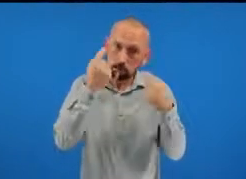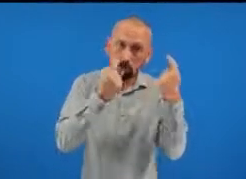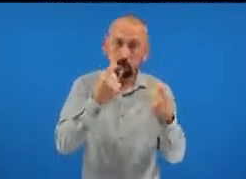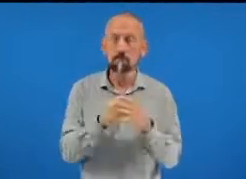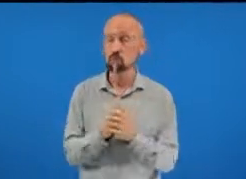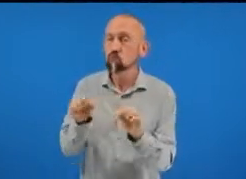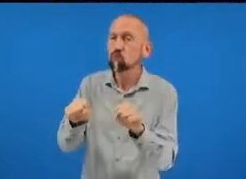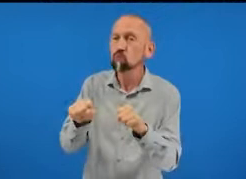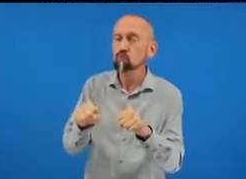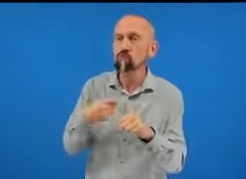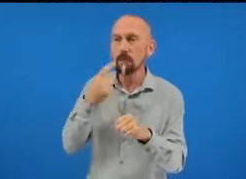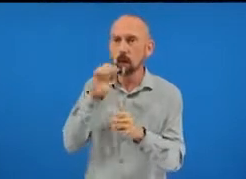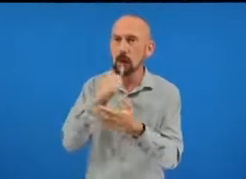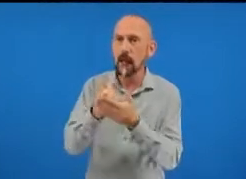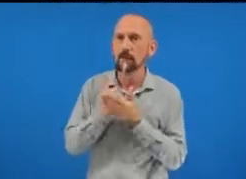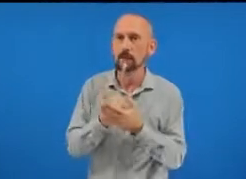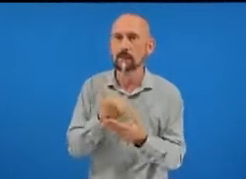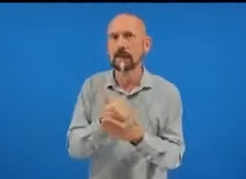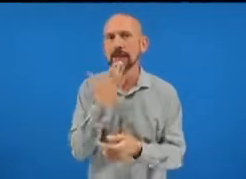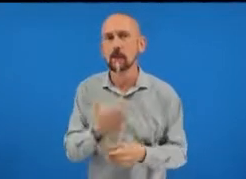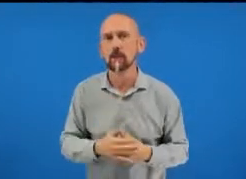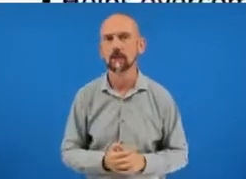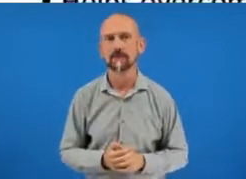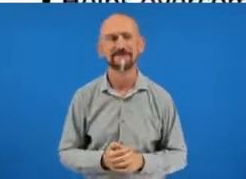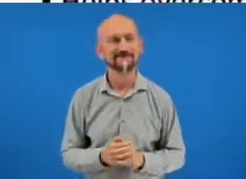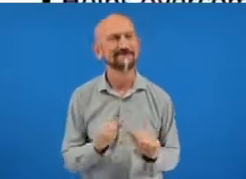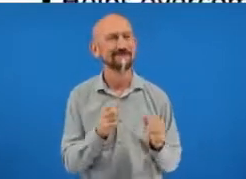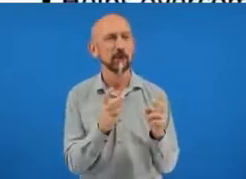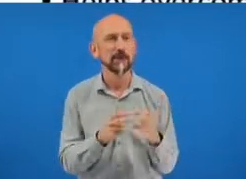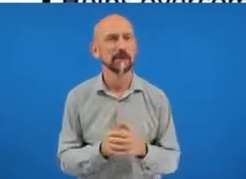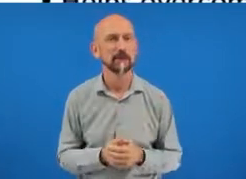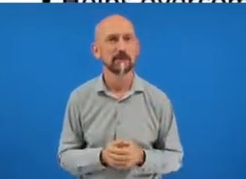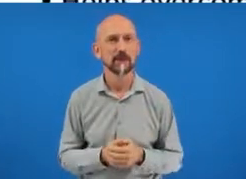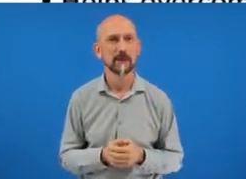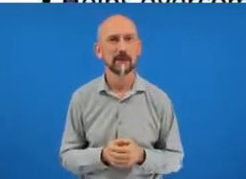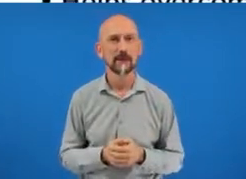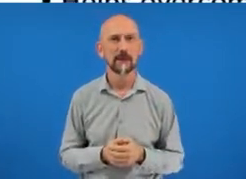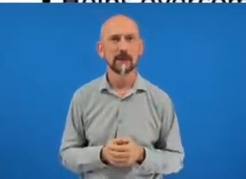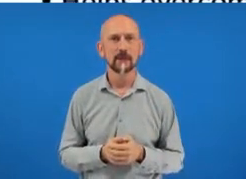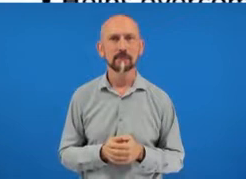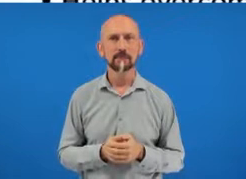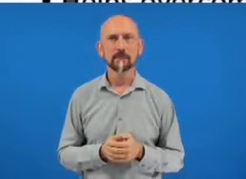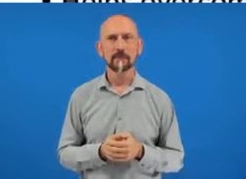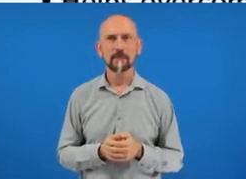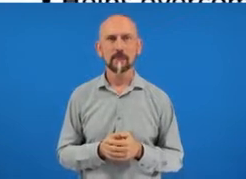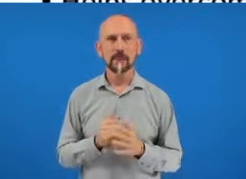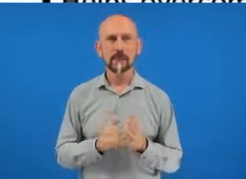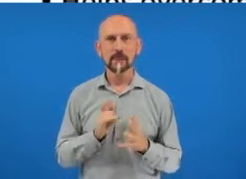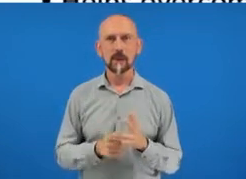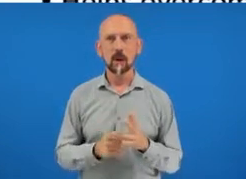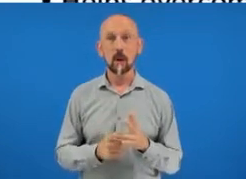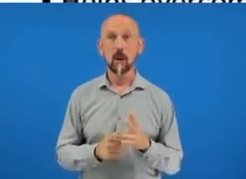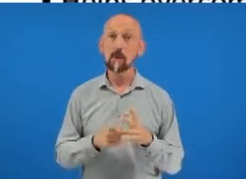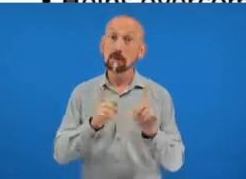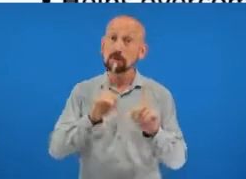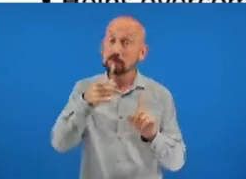that would be helpful. Thank you. Brilliant. Okay. What advantages did you spot? Feel free to put some things in the chat,